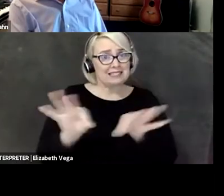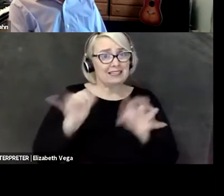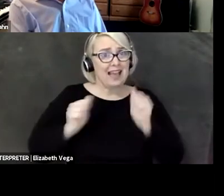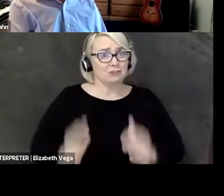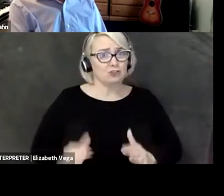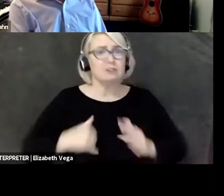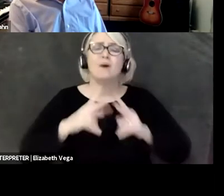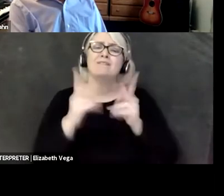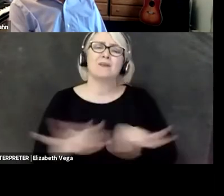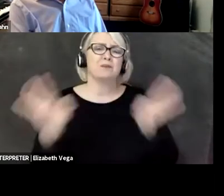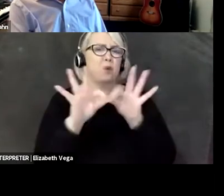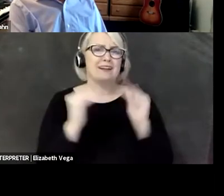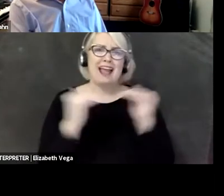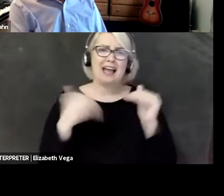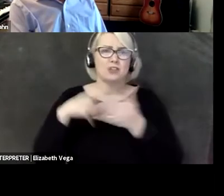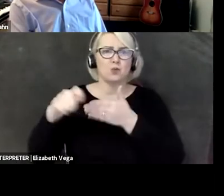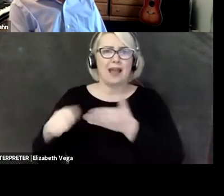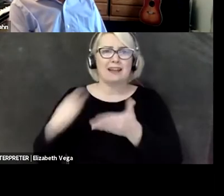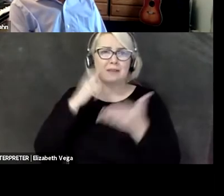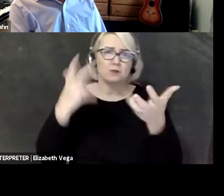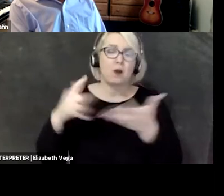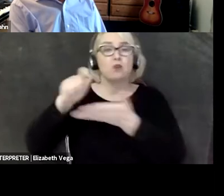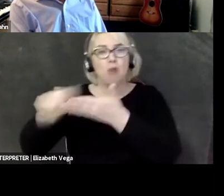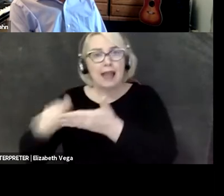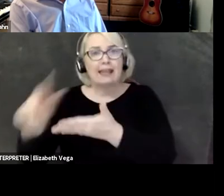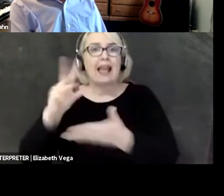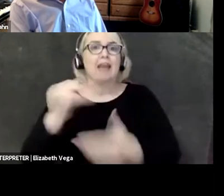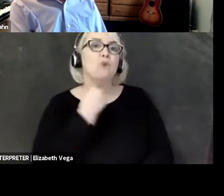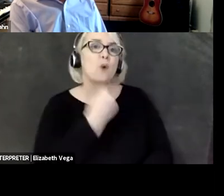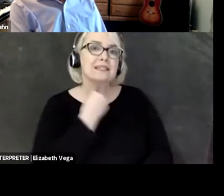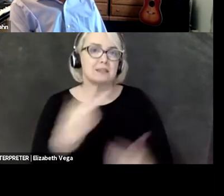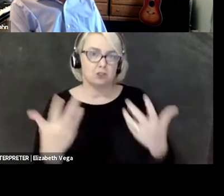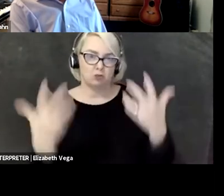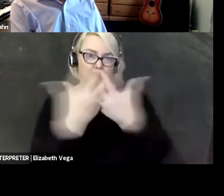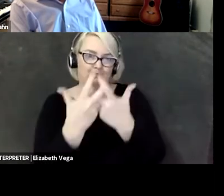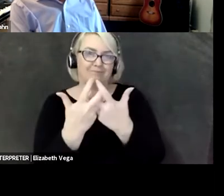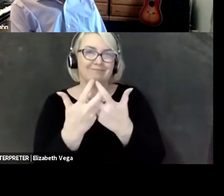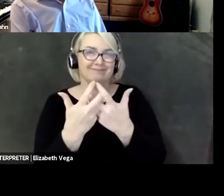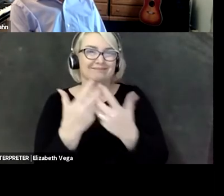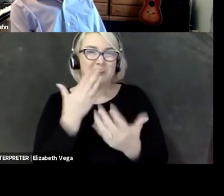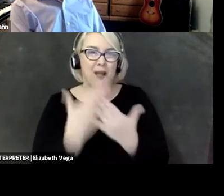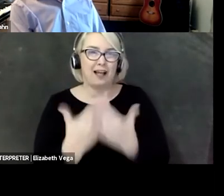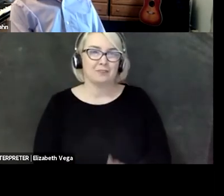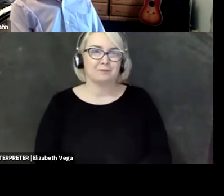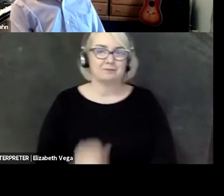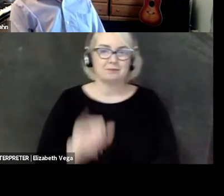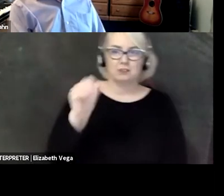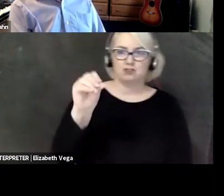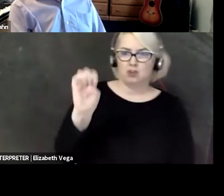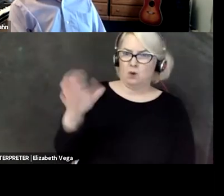is, because we want them both to complement each other. So I want to be sure I actually note that as well. Yeah, that's a great